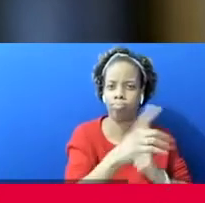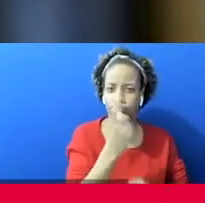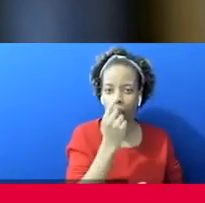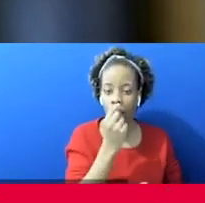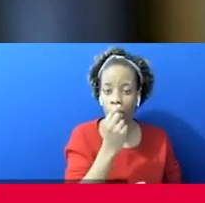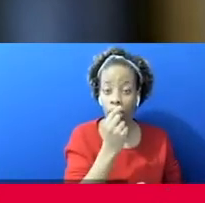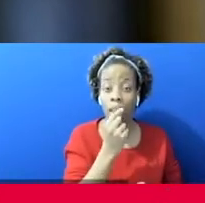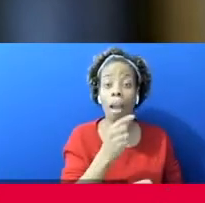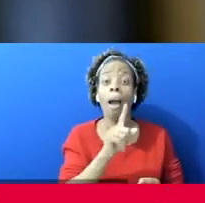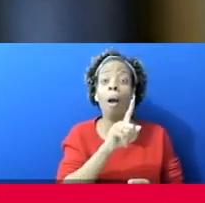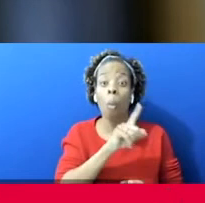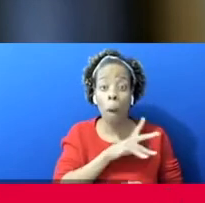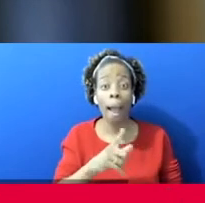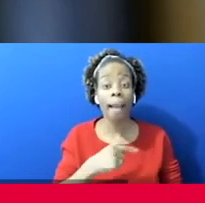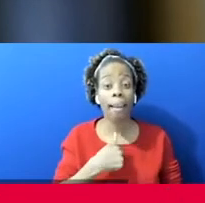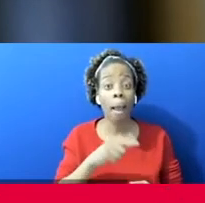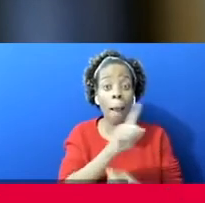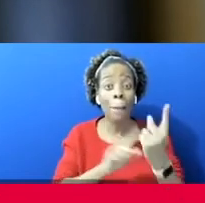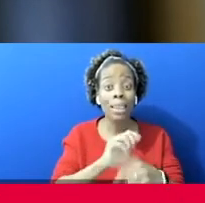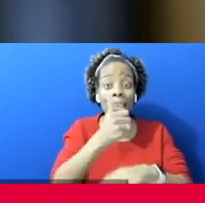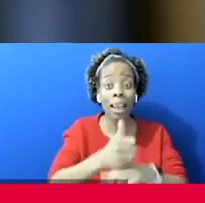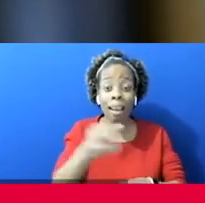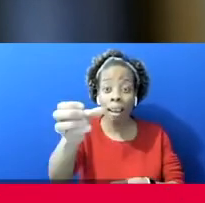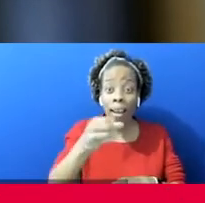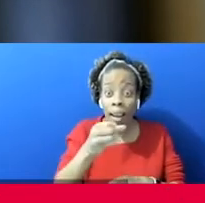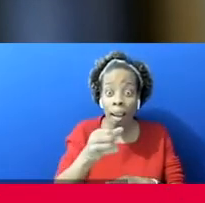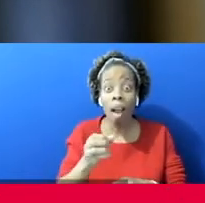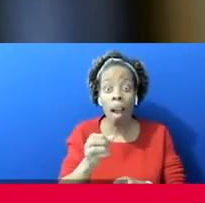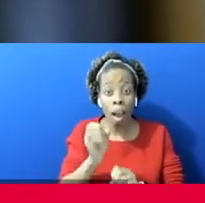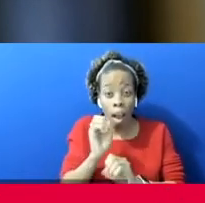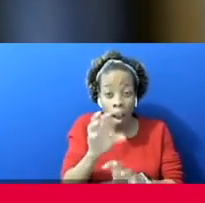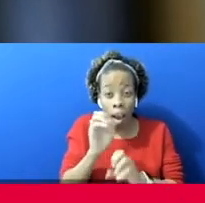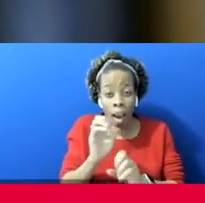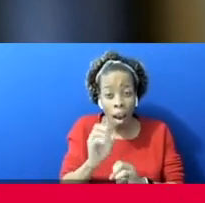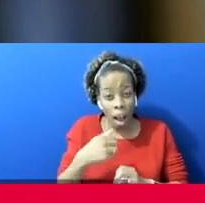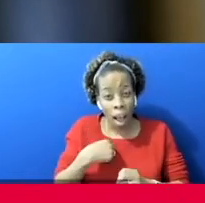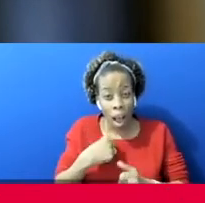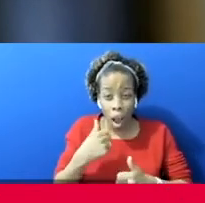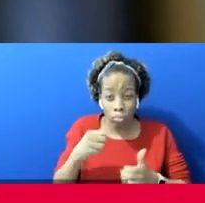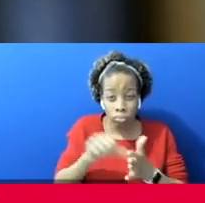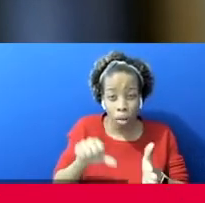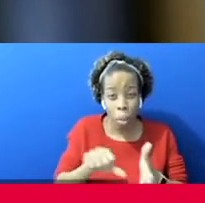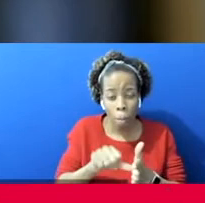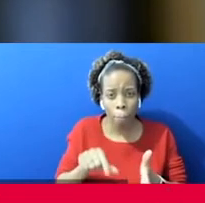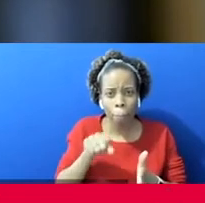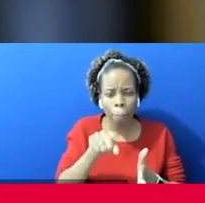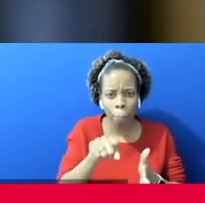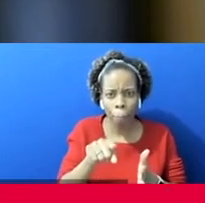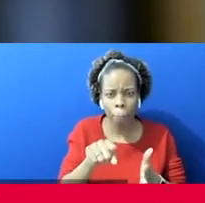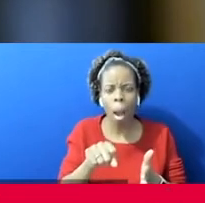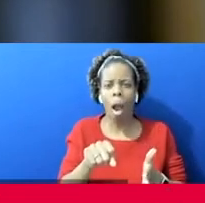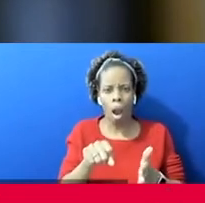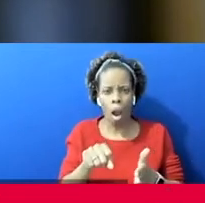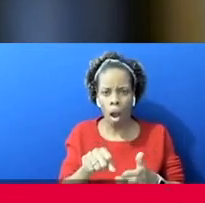being, to a certain extent, delegitimized by another person in the room who was tangentially on Twitter part of the campaign and got invited and